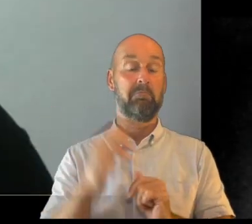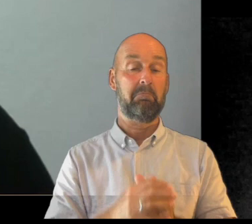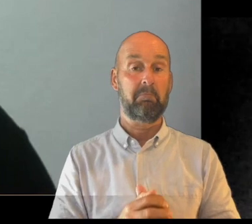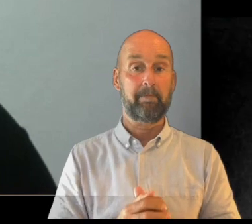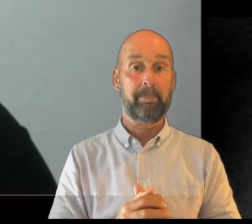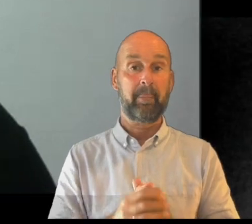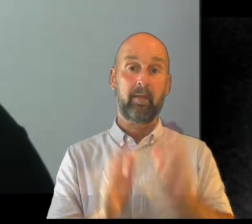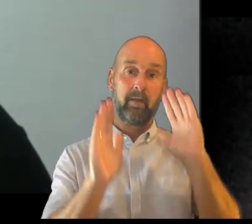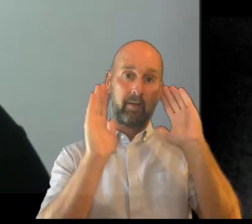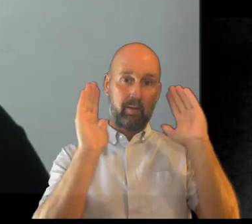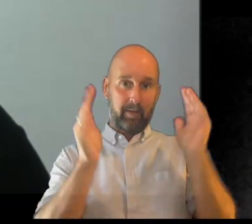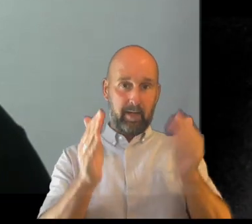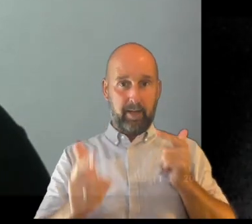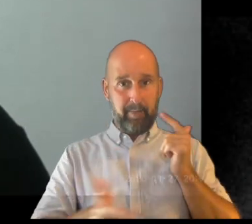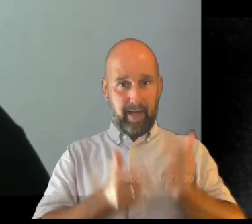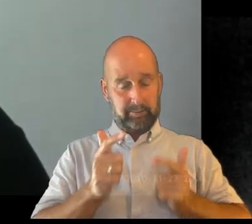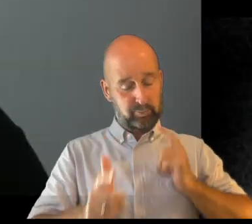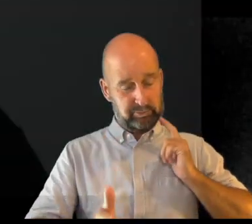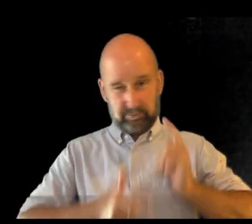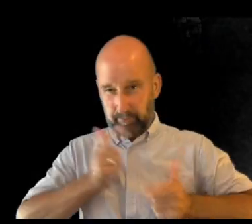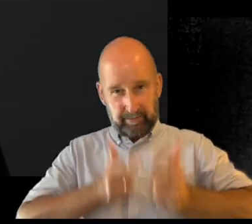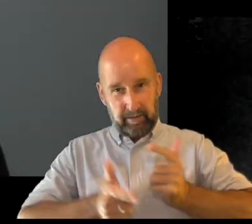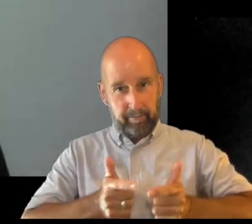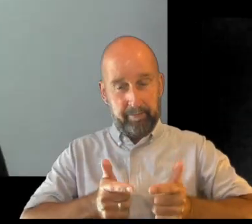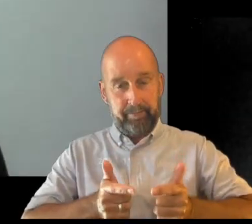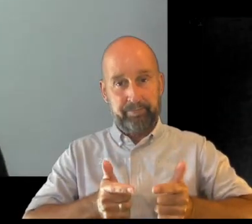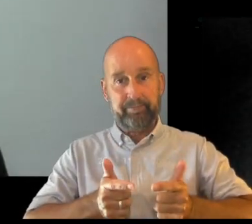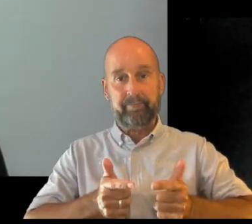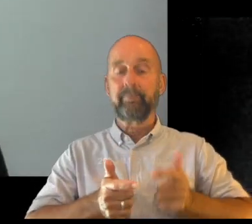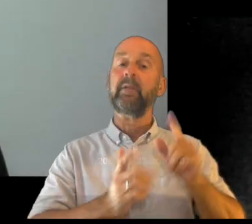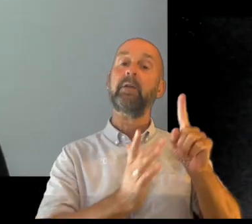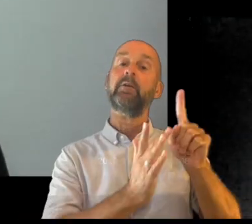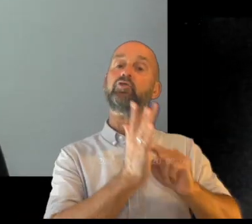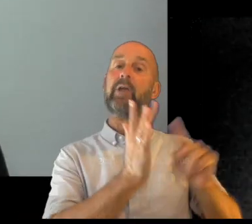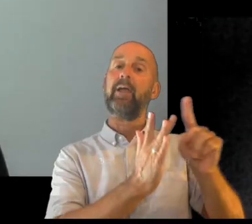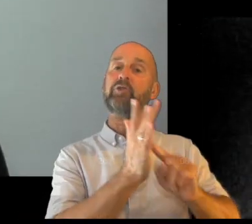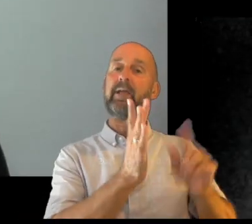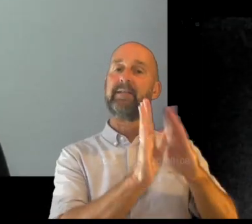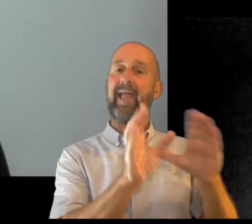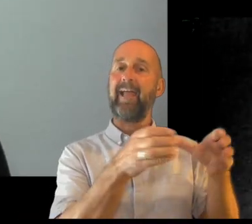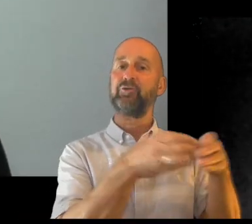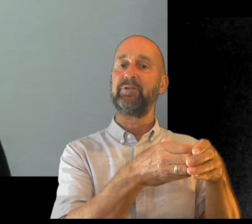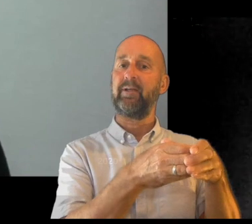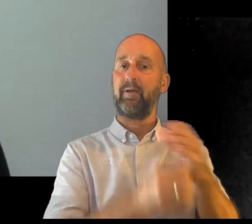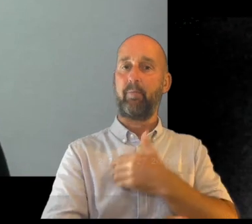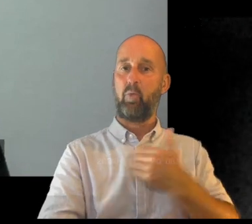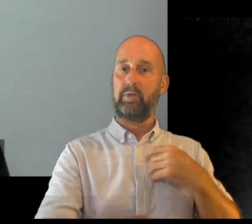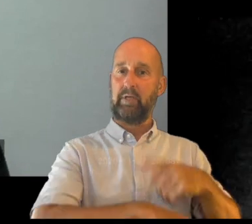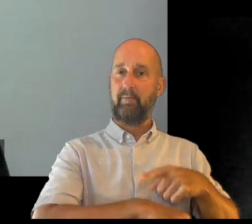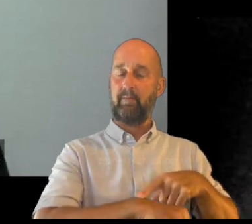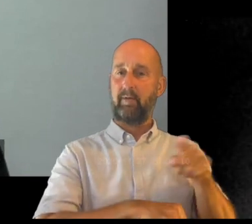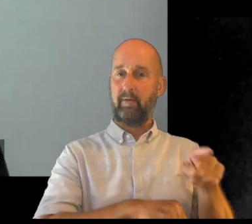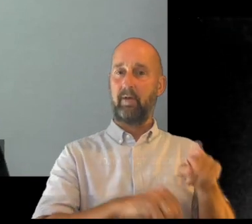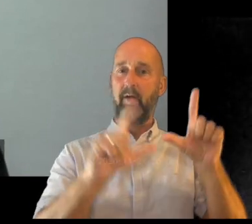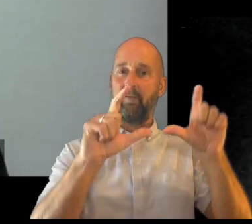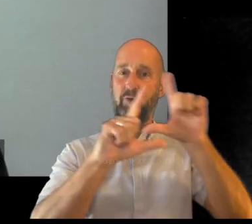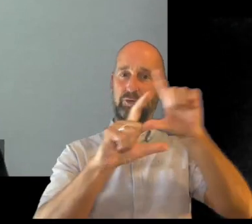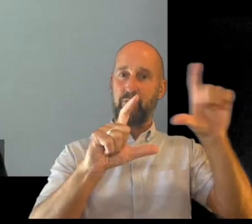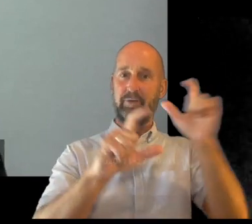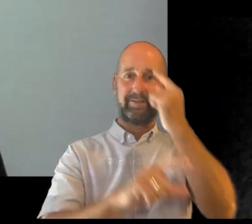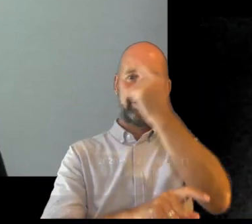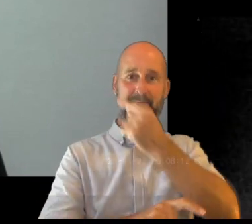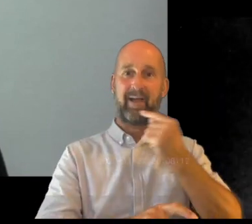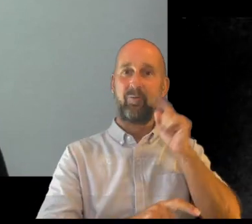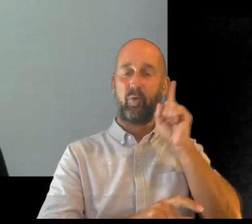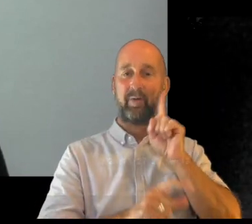We close in on his bike as he speeds up. Internal, JJ's agency, morning. A stock photo of a smiling